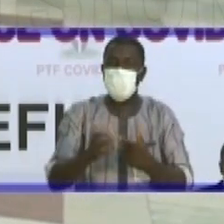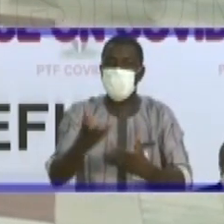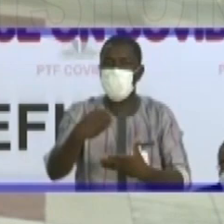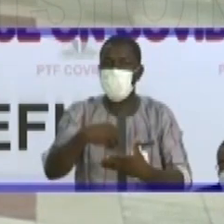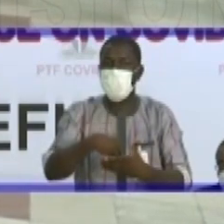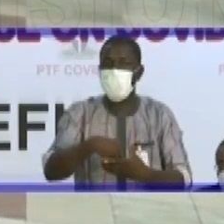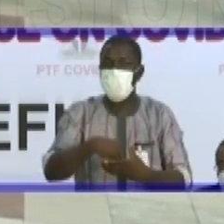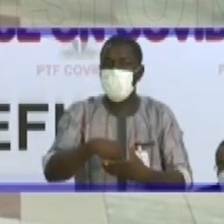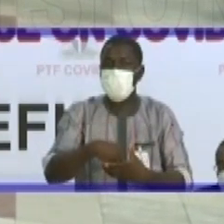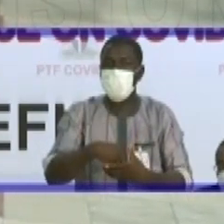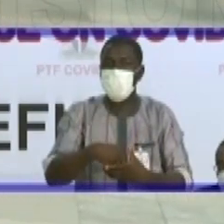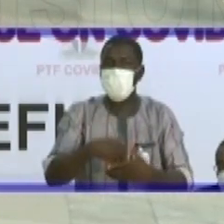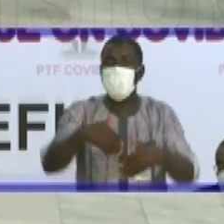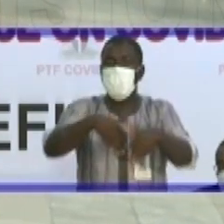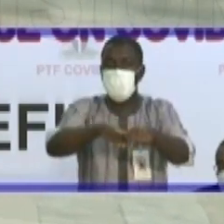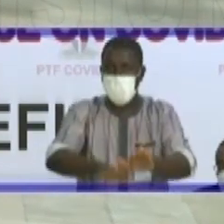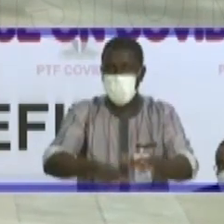During,